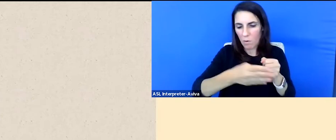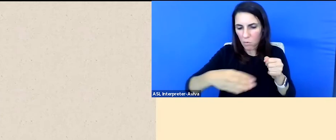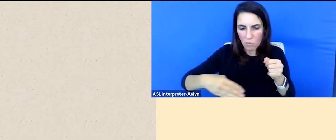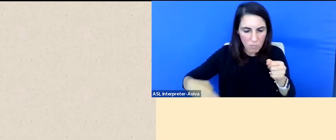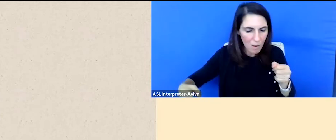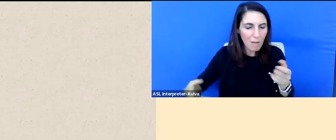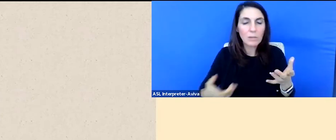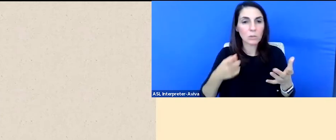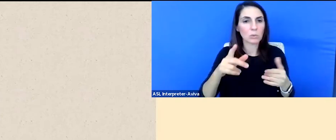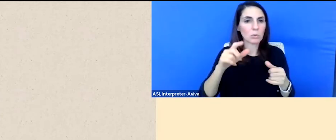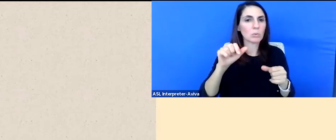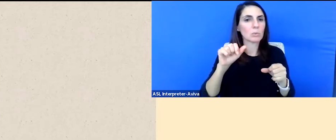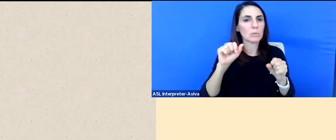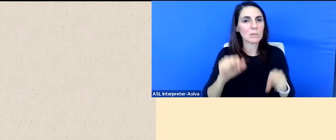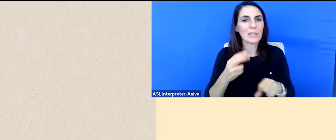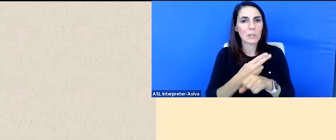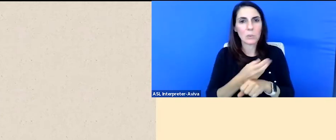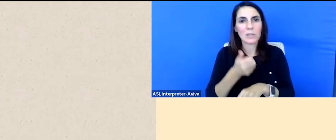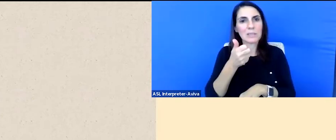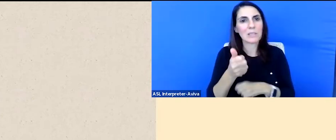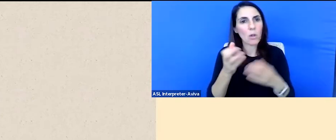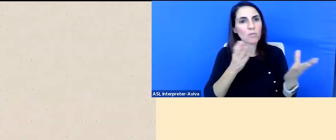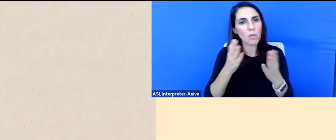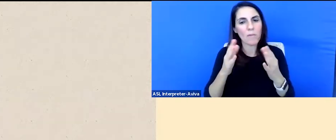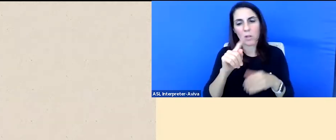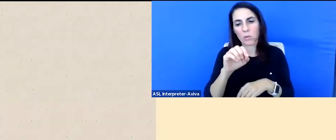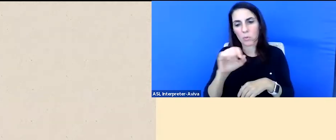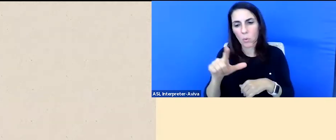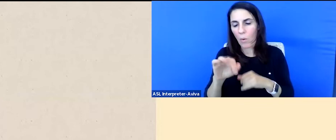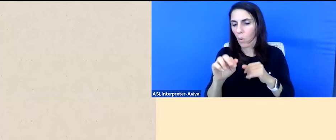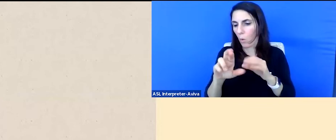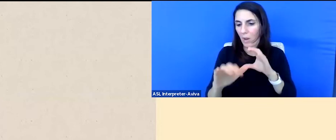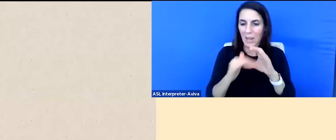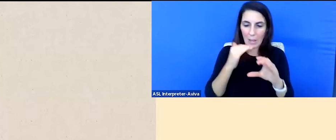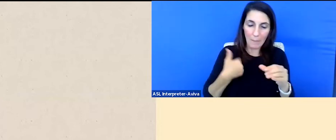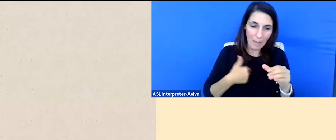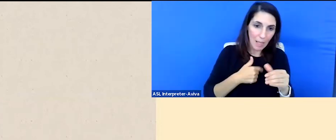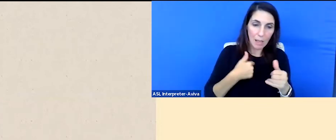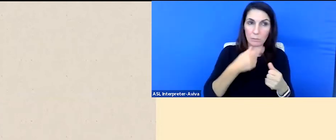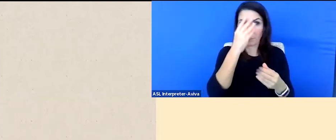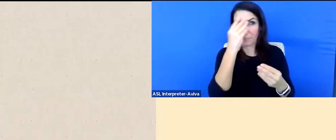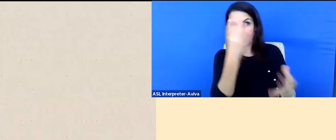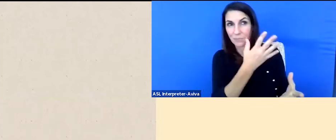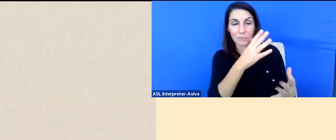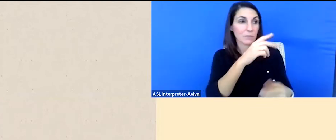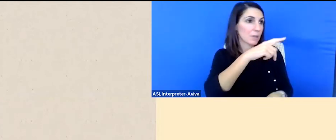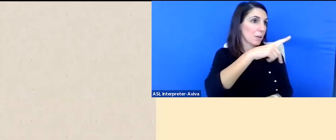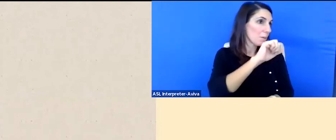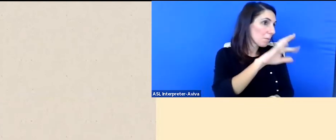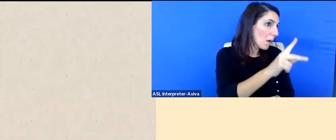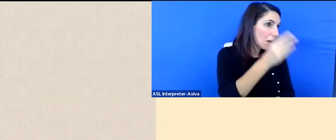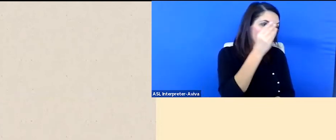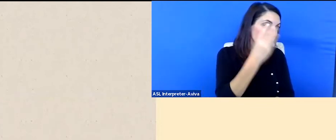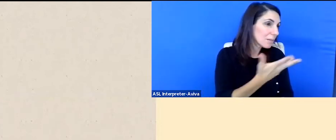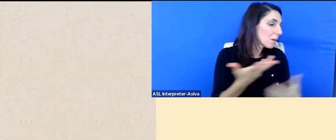can use the self-service tool or email us and we will notify the Parks Department of what concerns you have